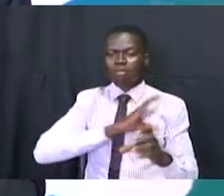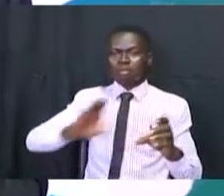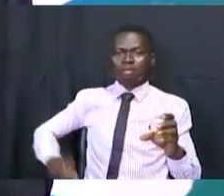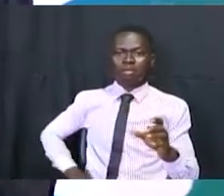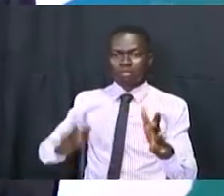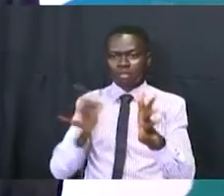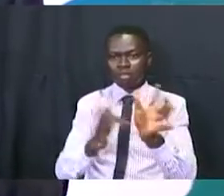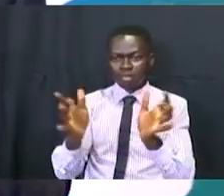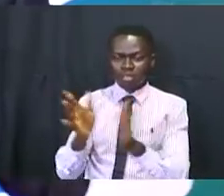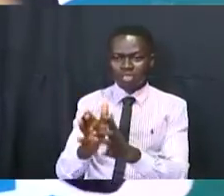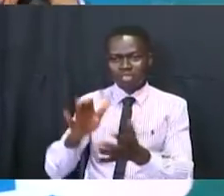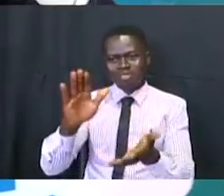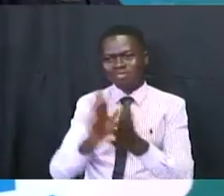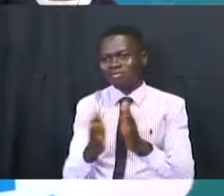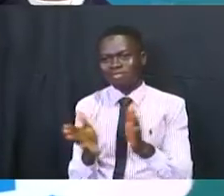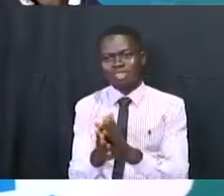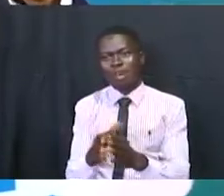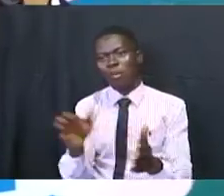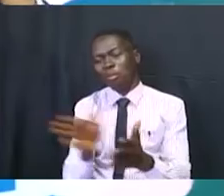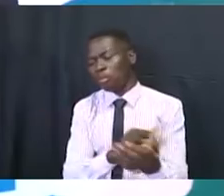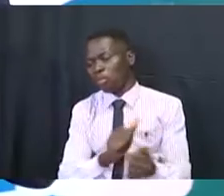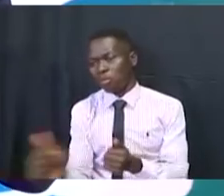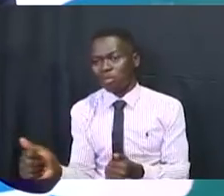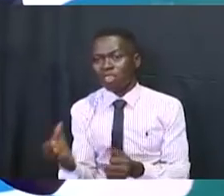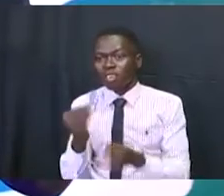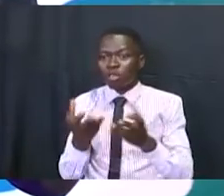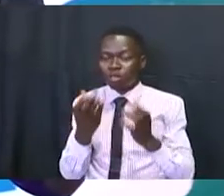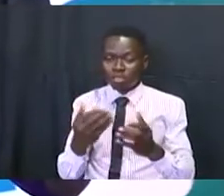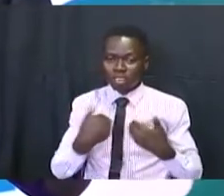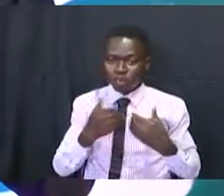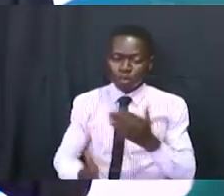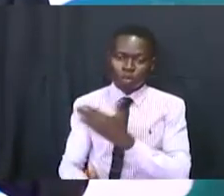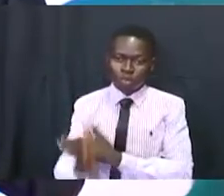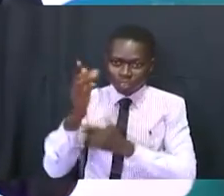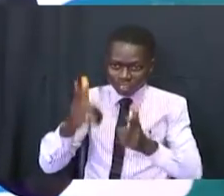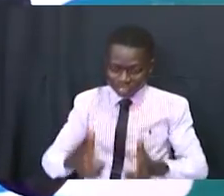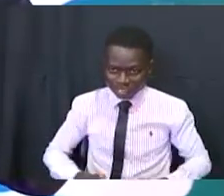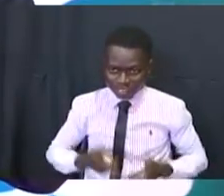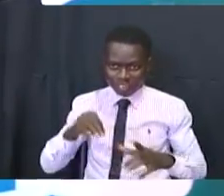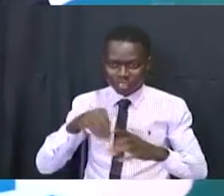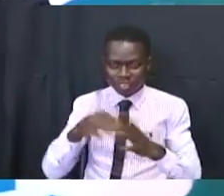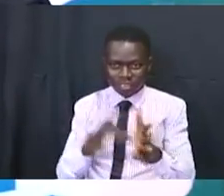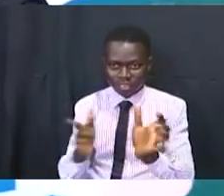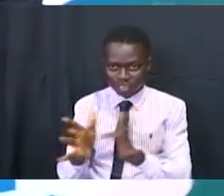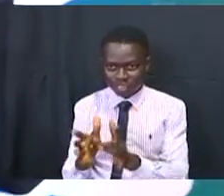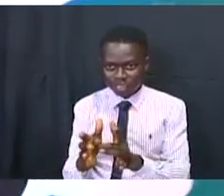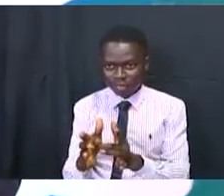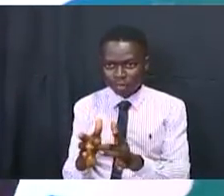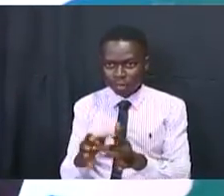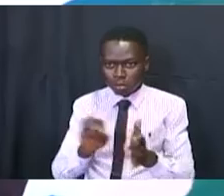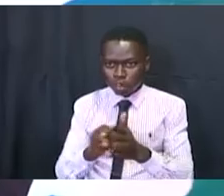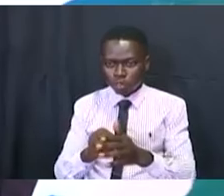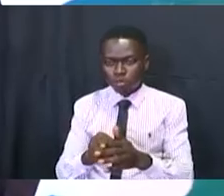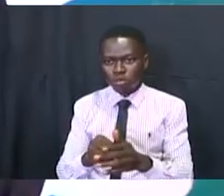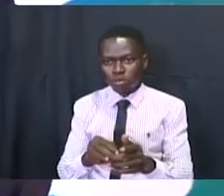be persecuted. See, once you want to live a godly life in Christ Jesus in this world, it means that you'll be going against the